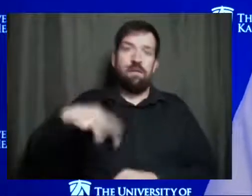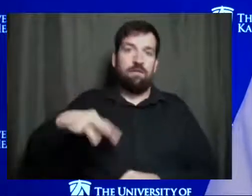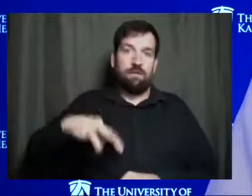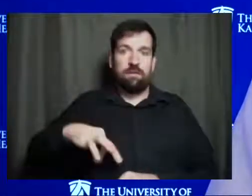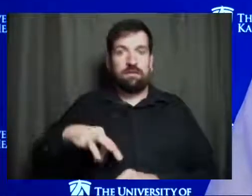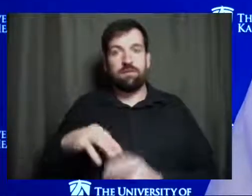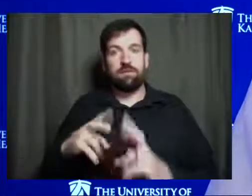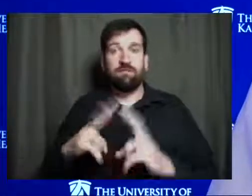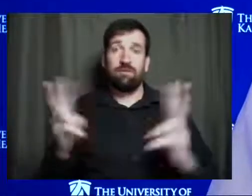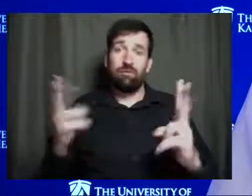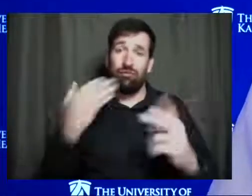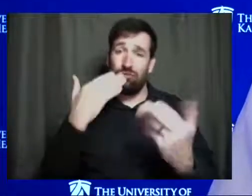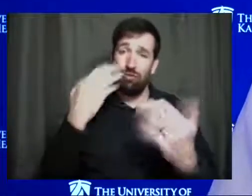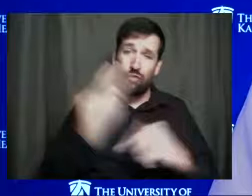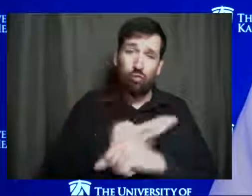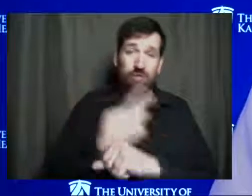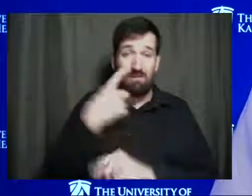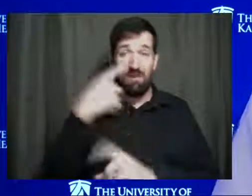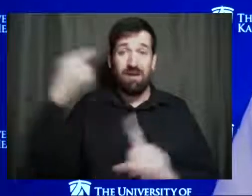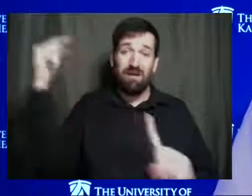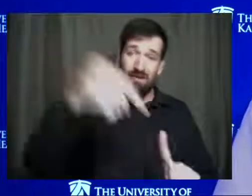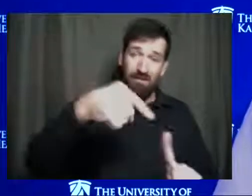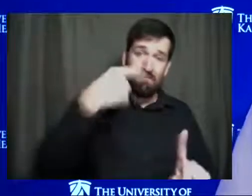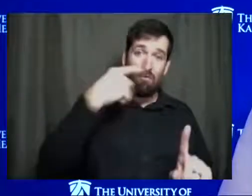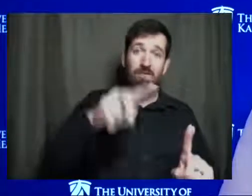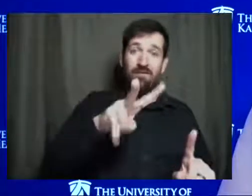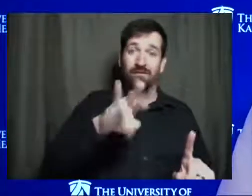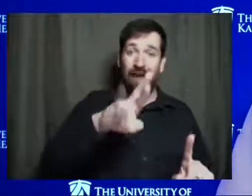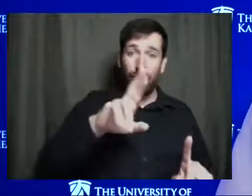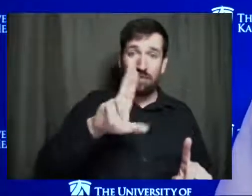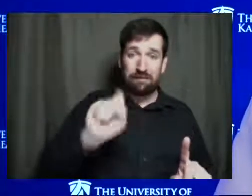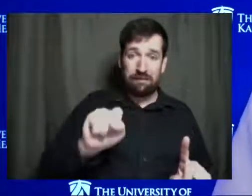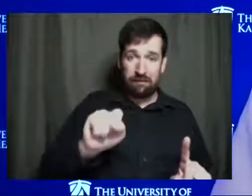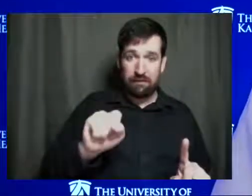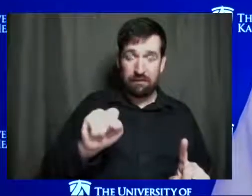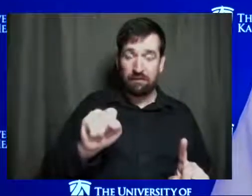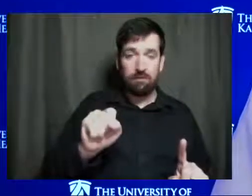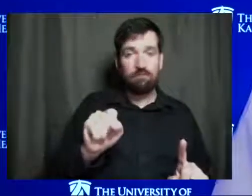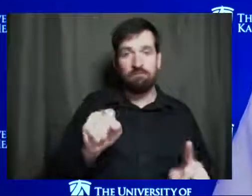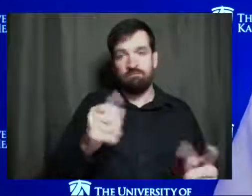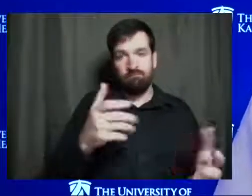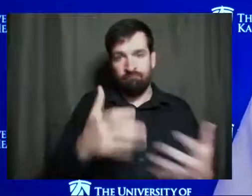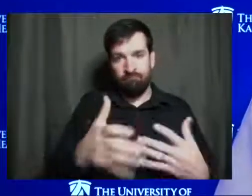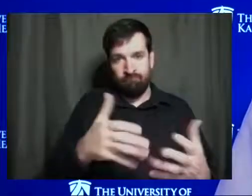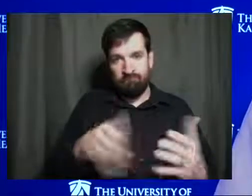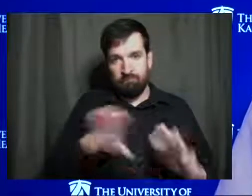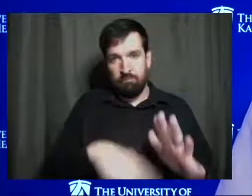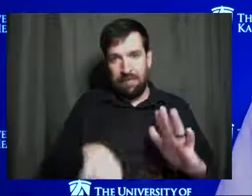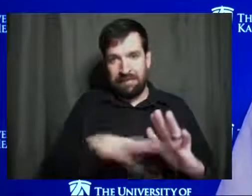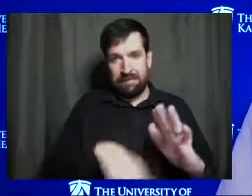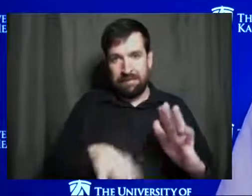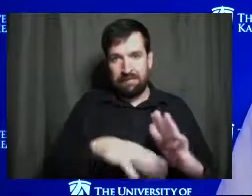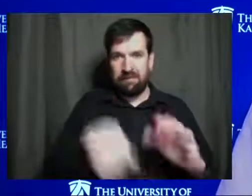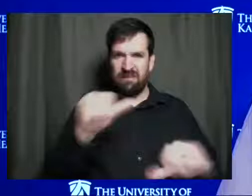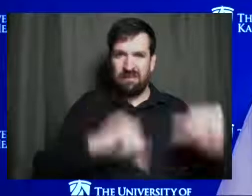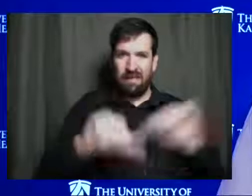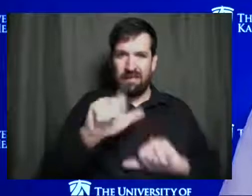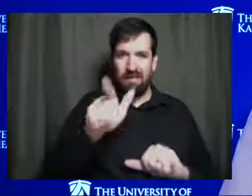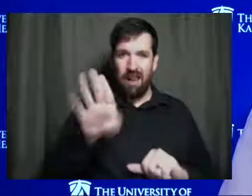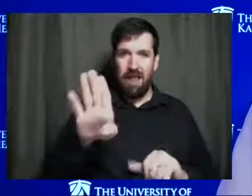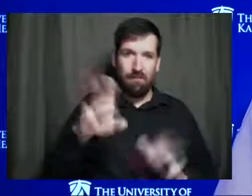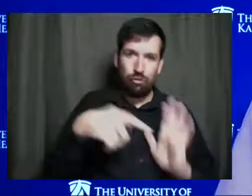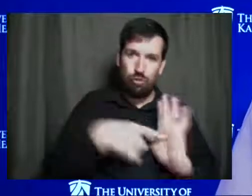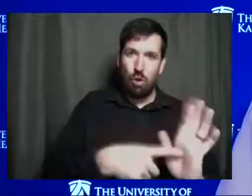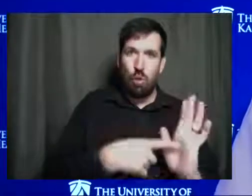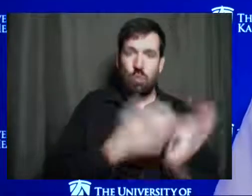beneficial. But for this viral infection, despite what this basic science lab initially showed, and that you have some